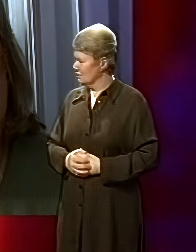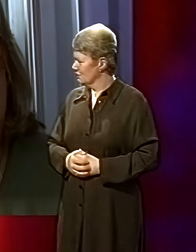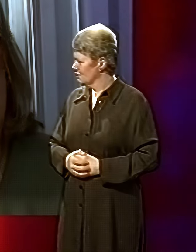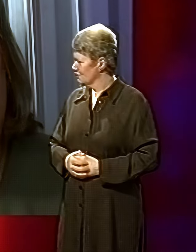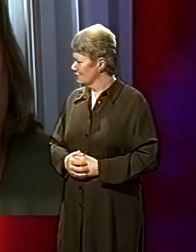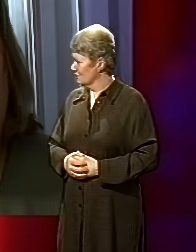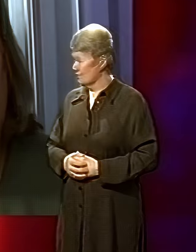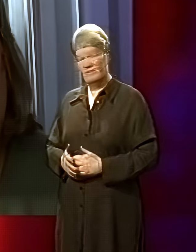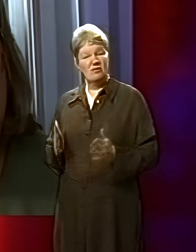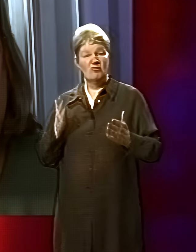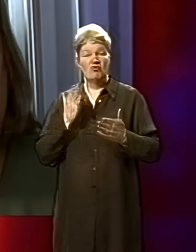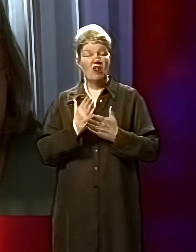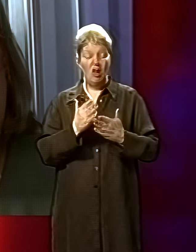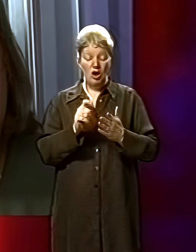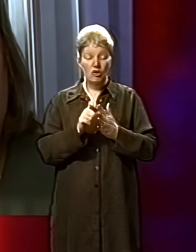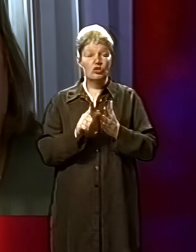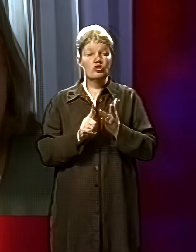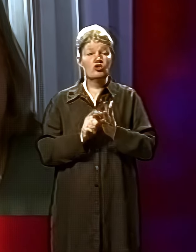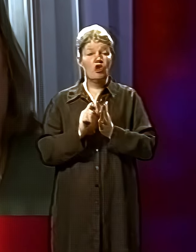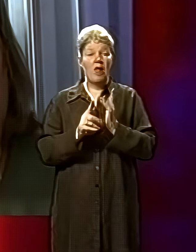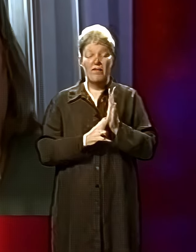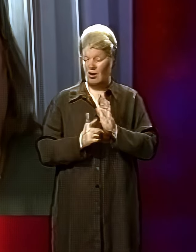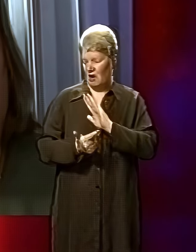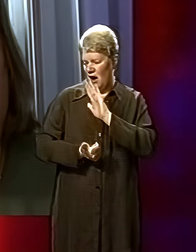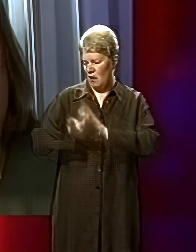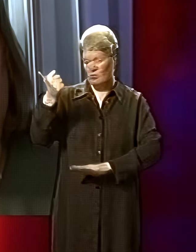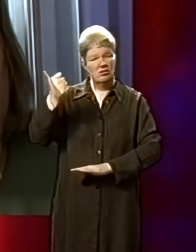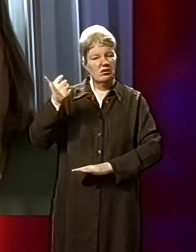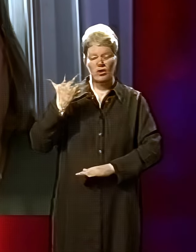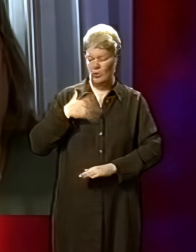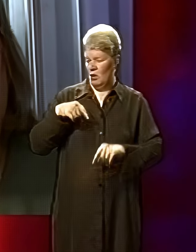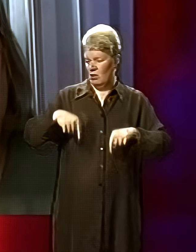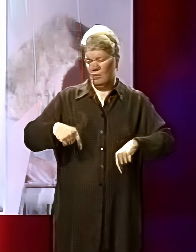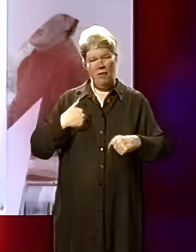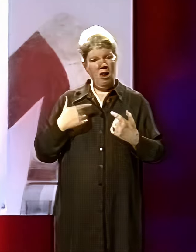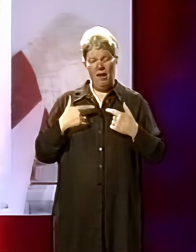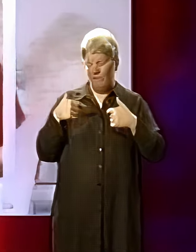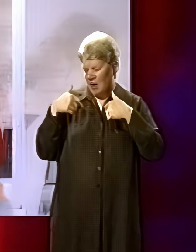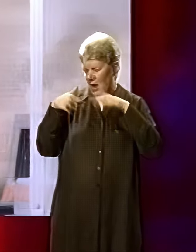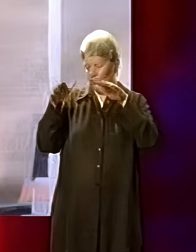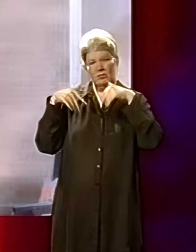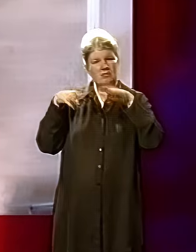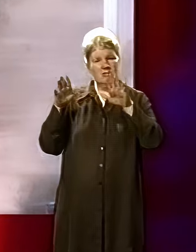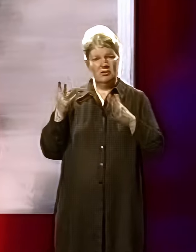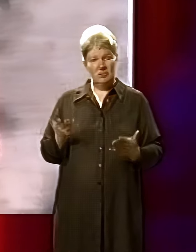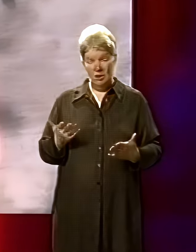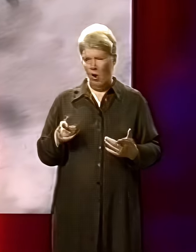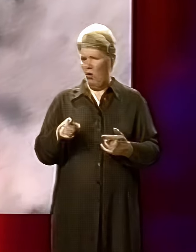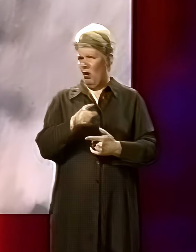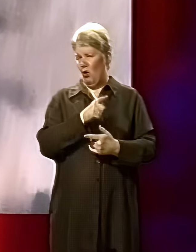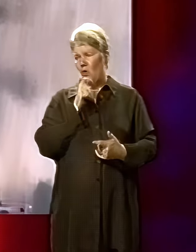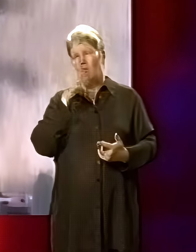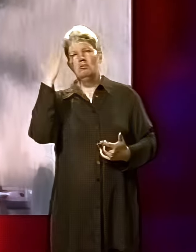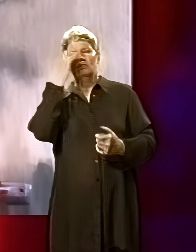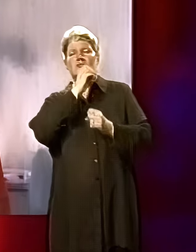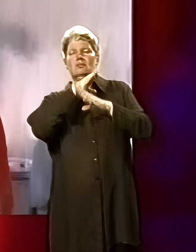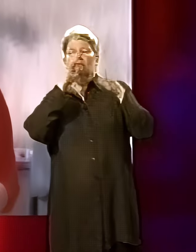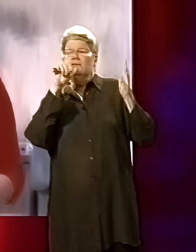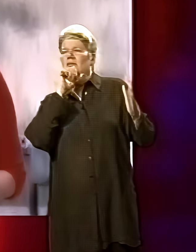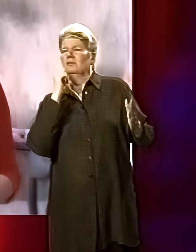I just want dolphin bathrooms out of my bathroom and out of my life. Customers whose dreams of a